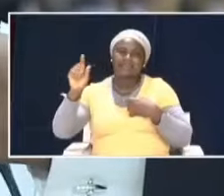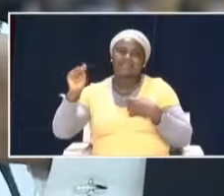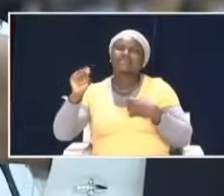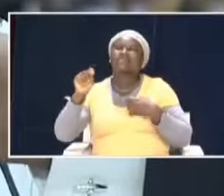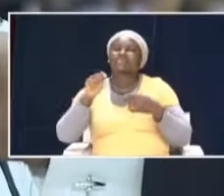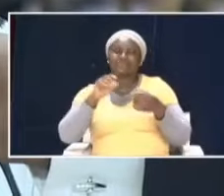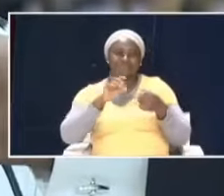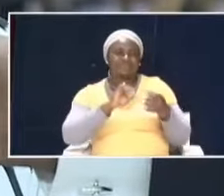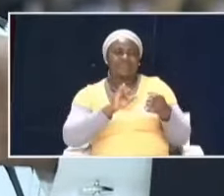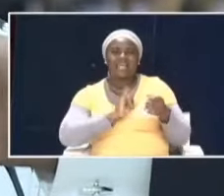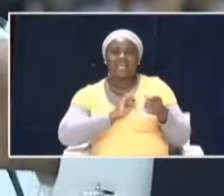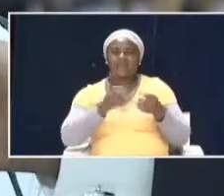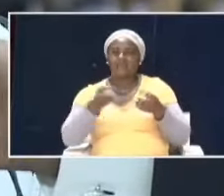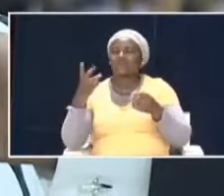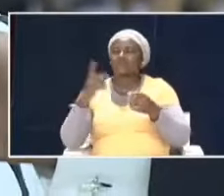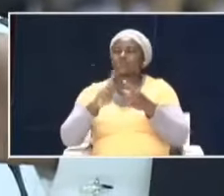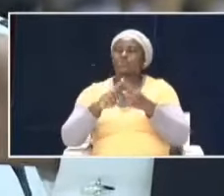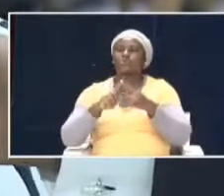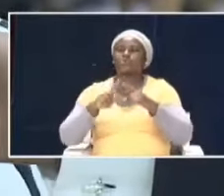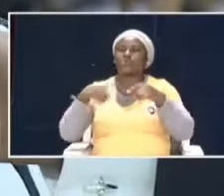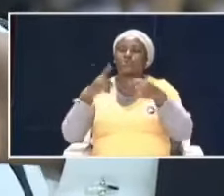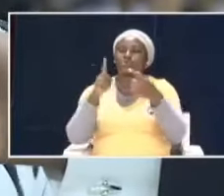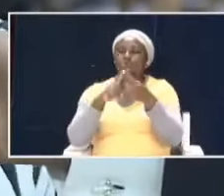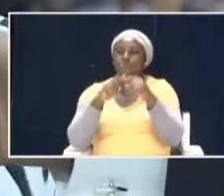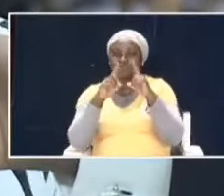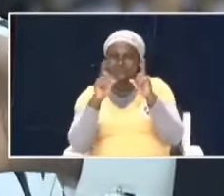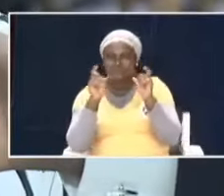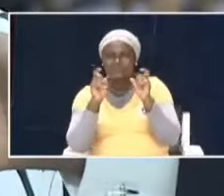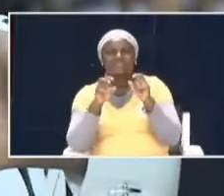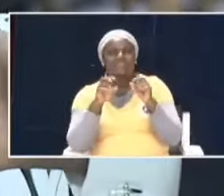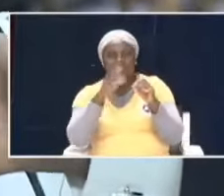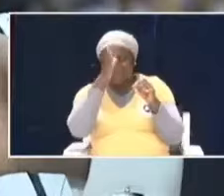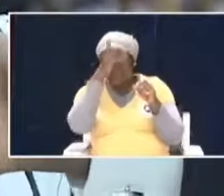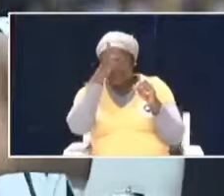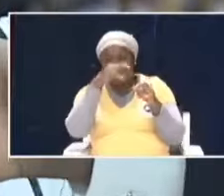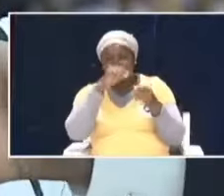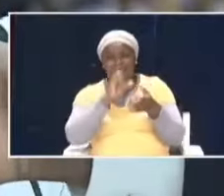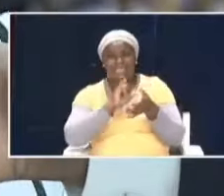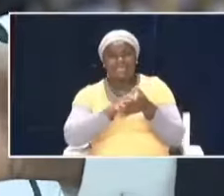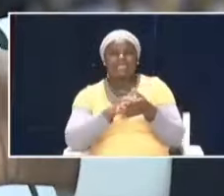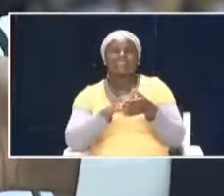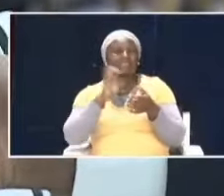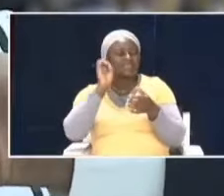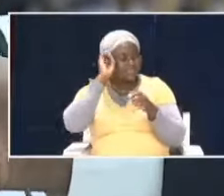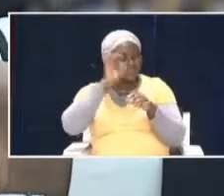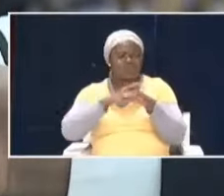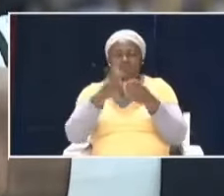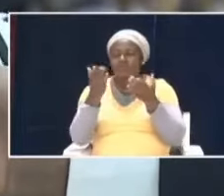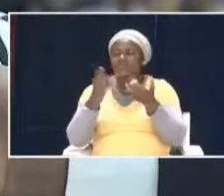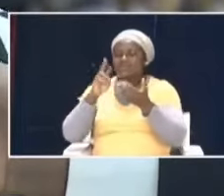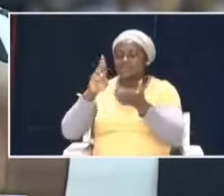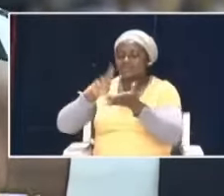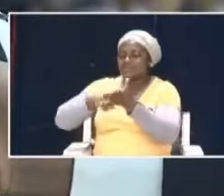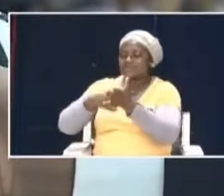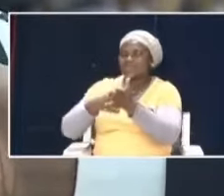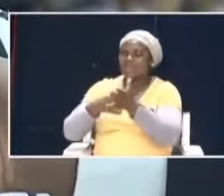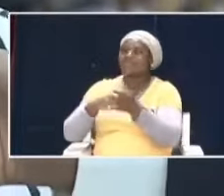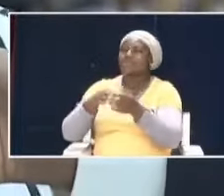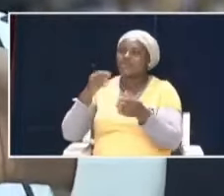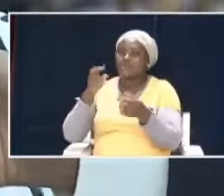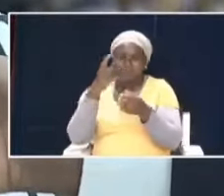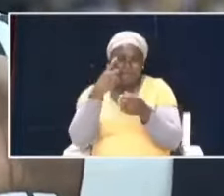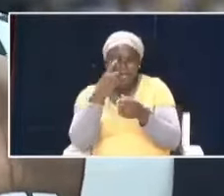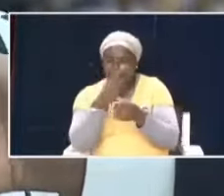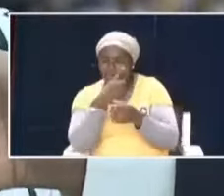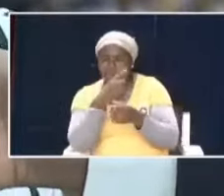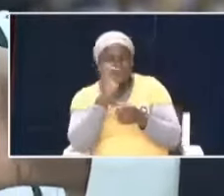said he didn't want any repairing of the eyes, but he wanted new eyes. I